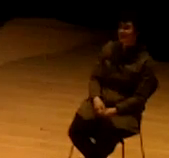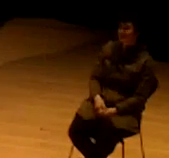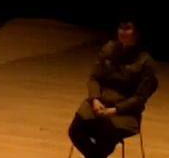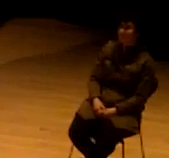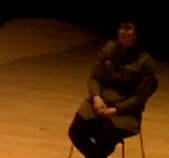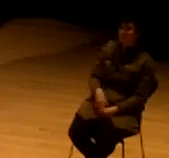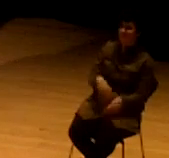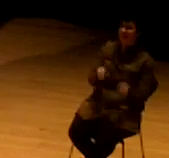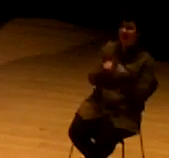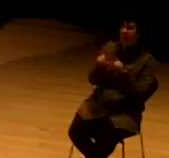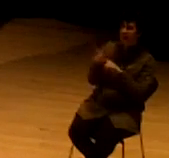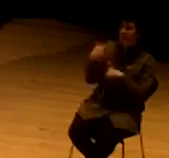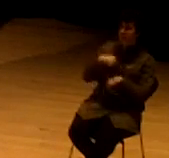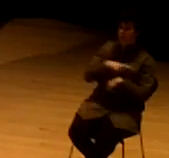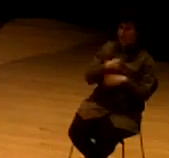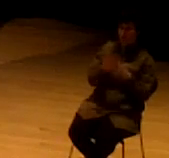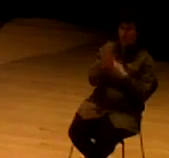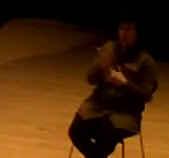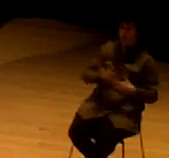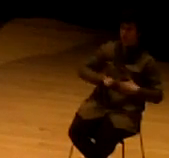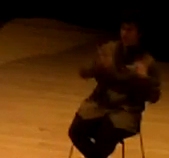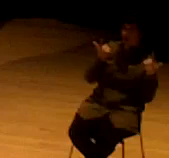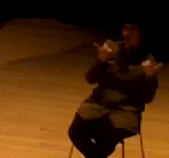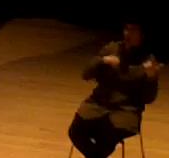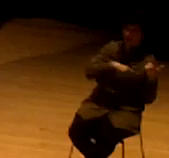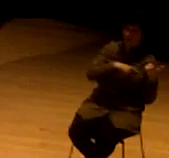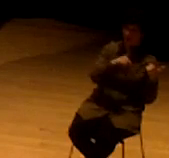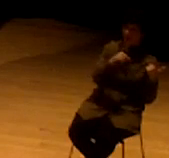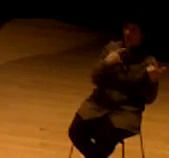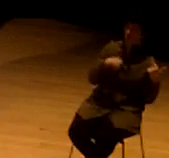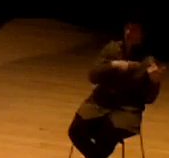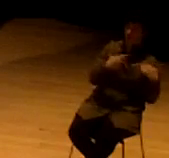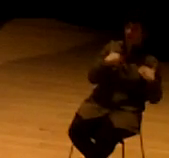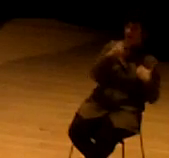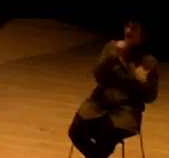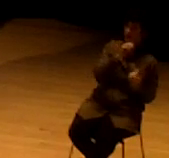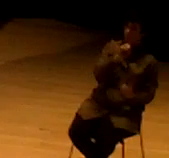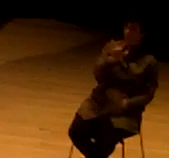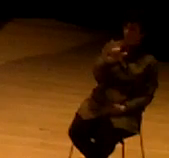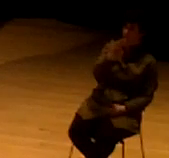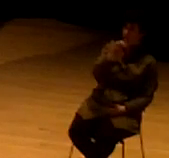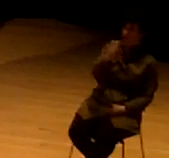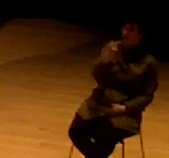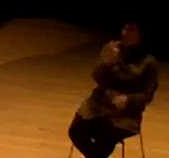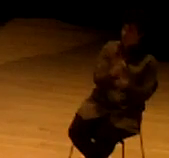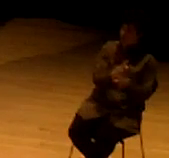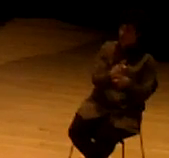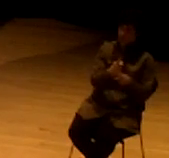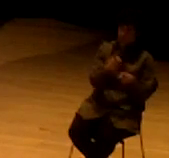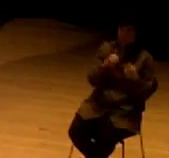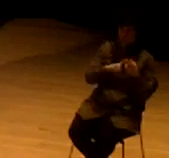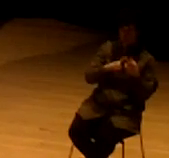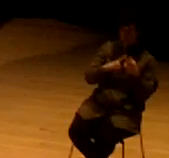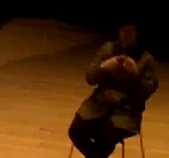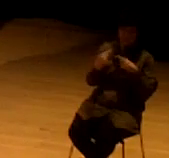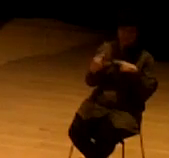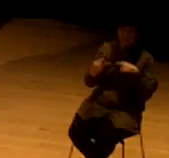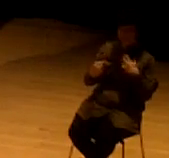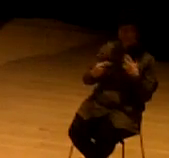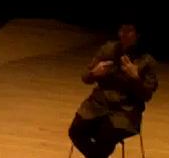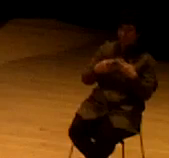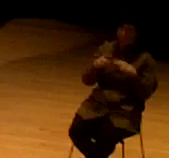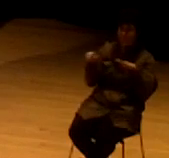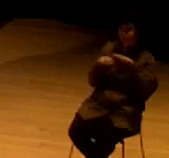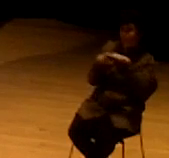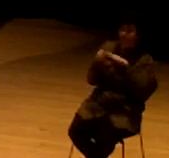and we use things and we put them back, and sometimes the tools don't work anymore, and so we throw them away. So I just wondered, for you in your career as an actor,